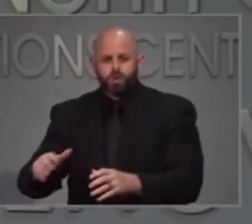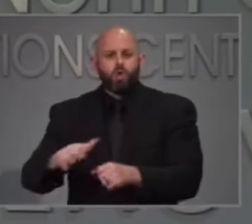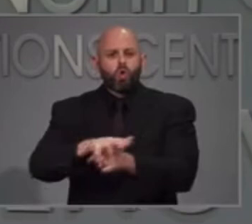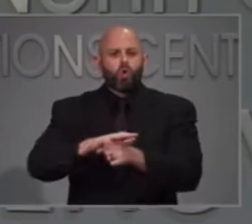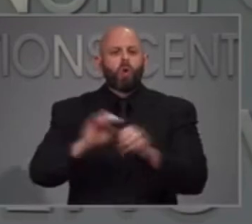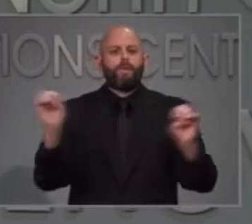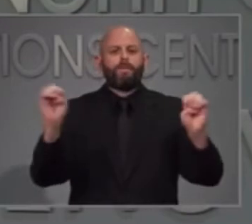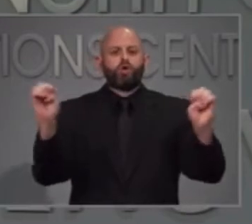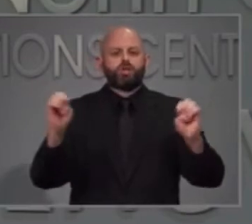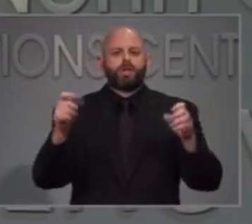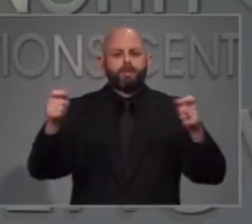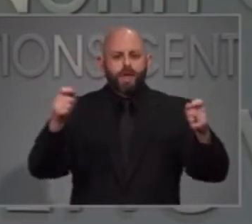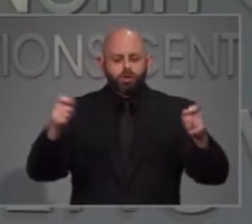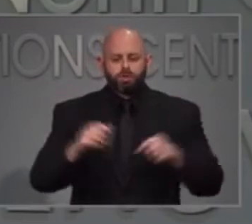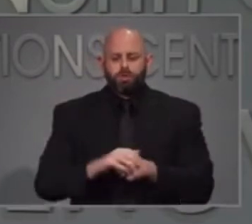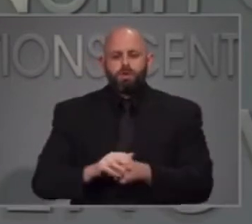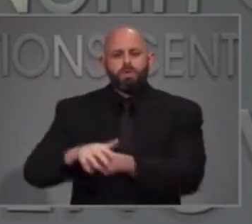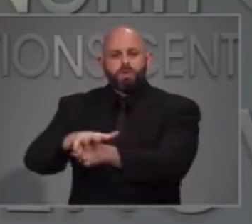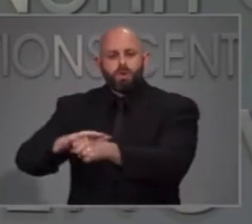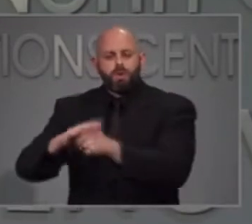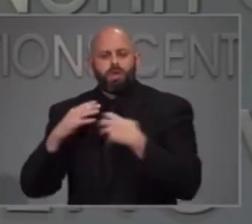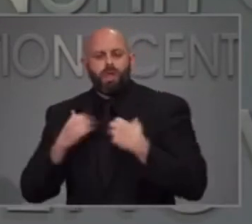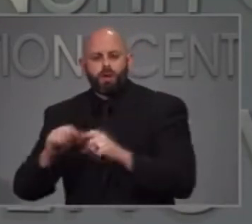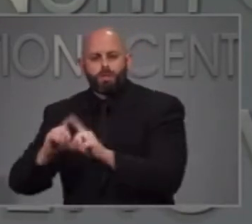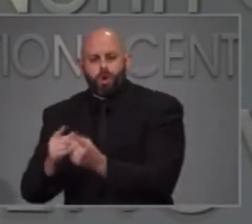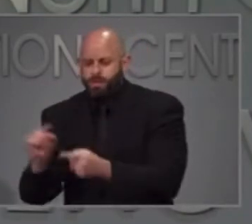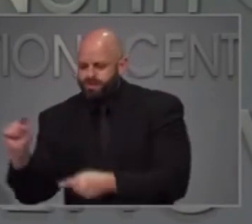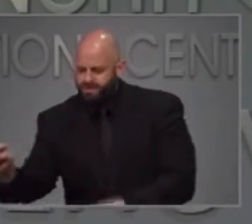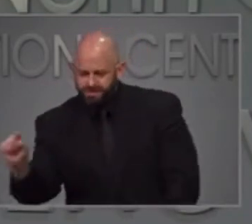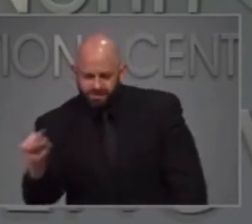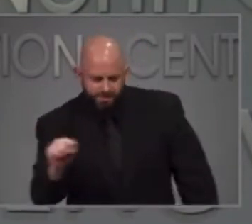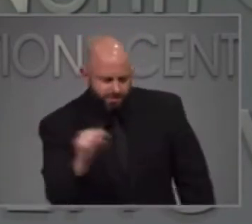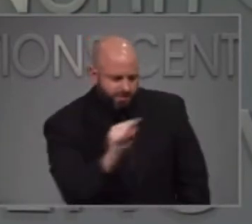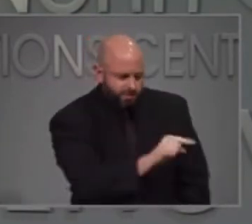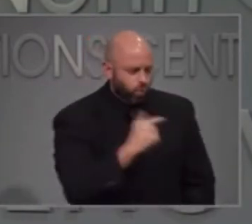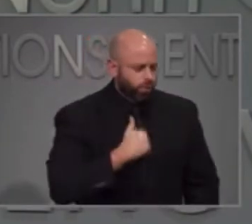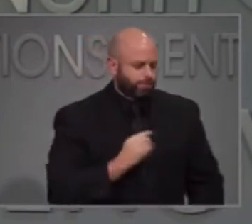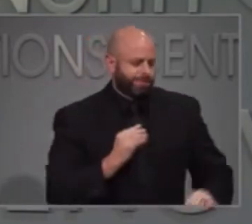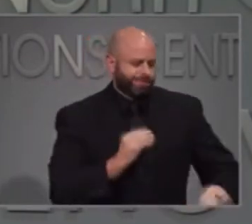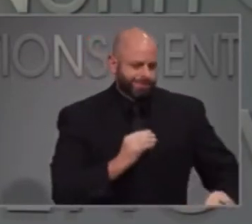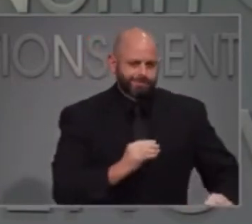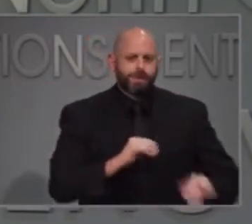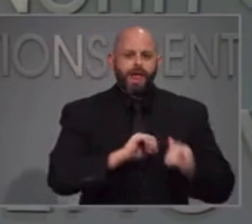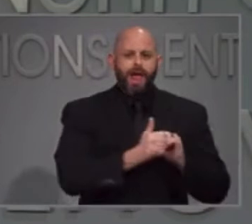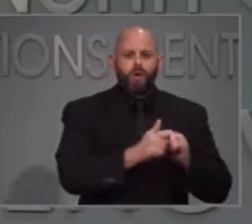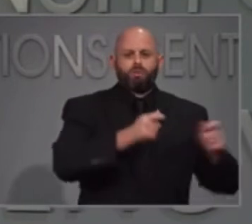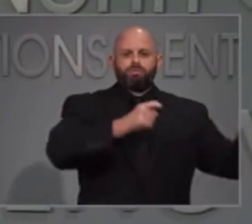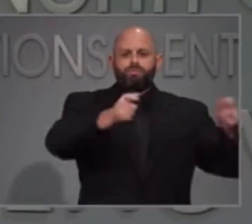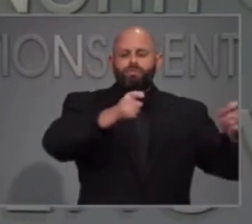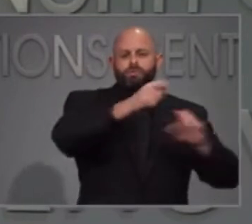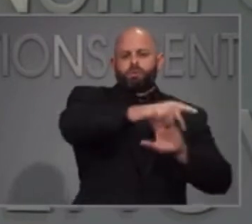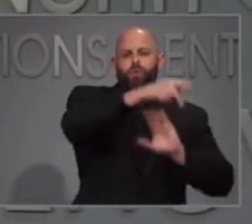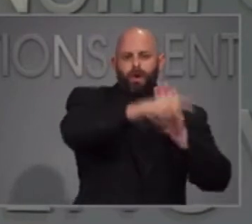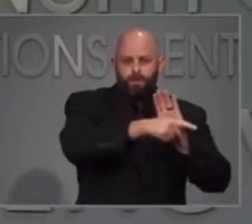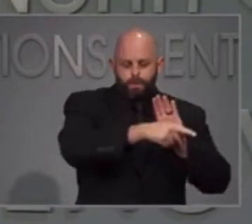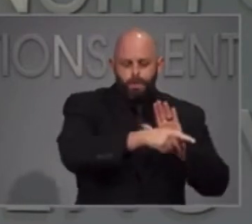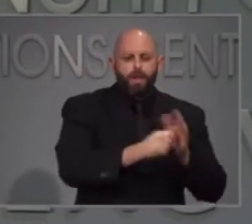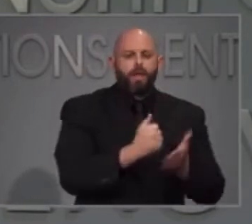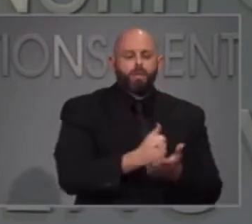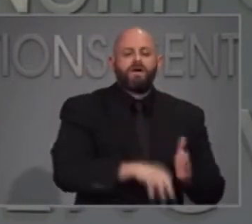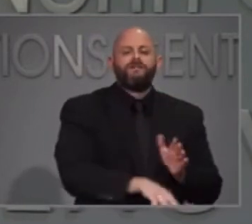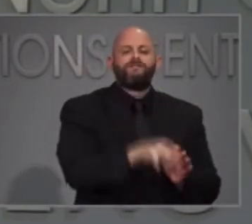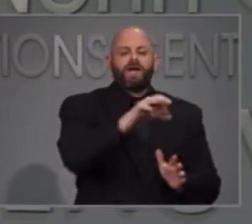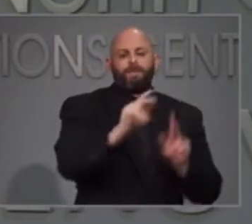local emergency managers to operate this program. And we would assist them as they put people